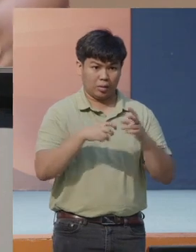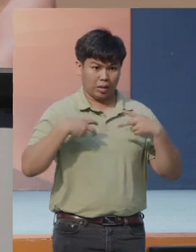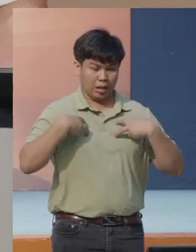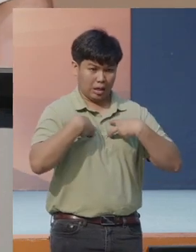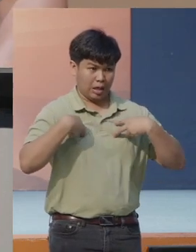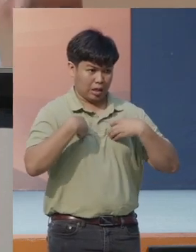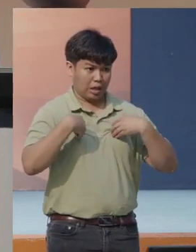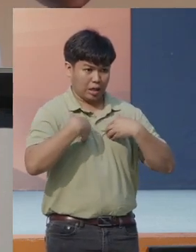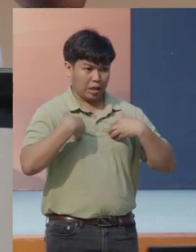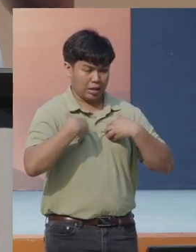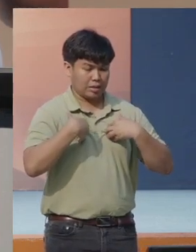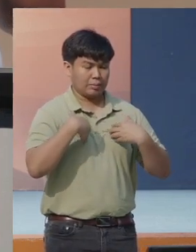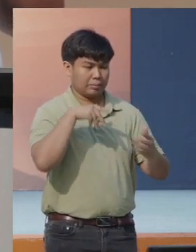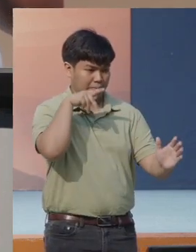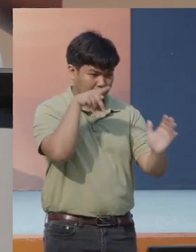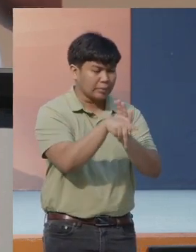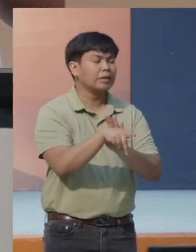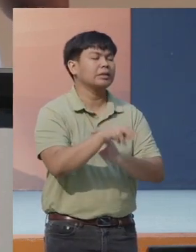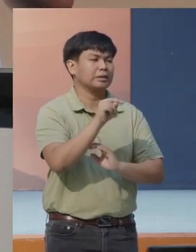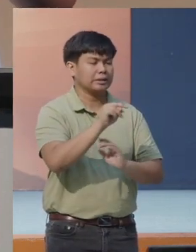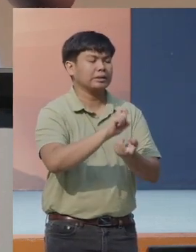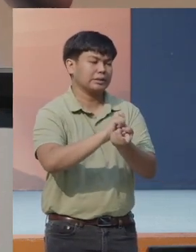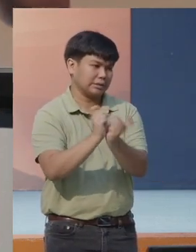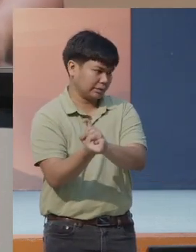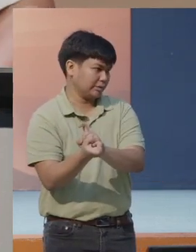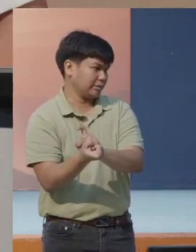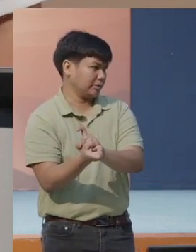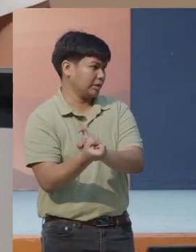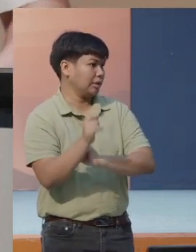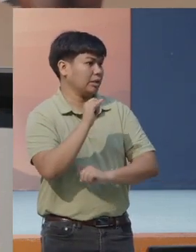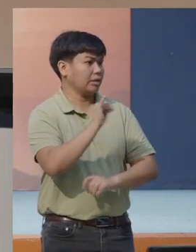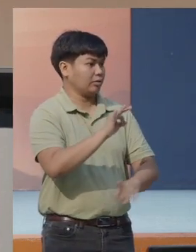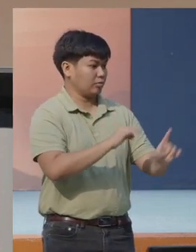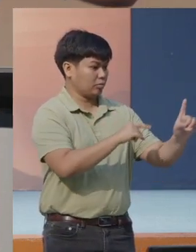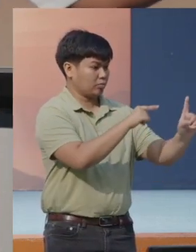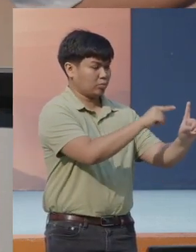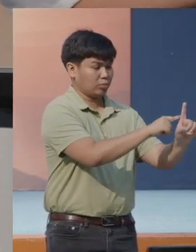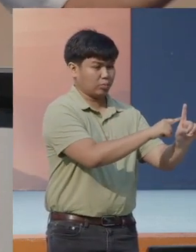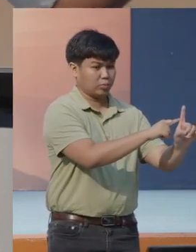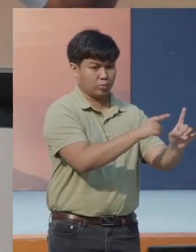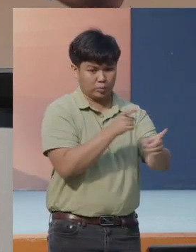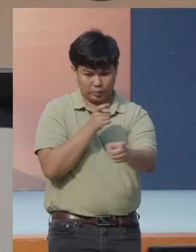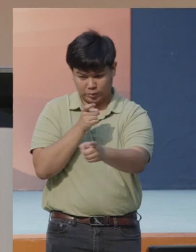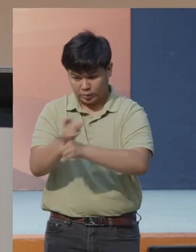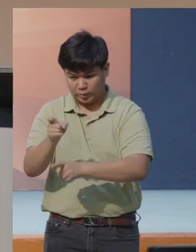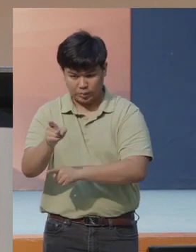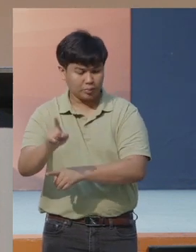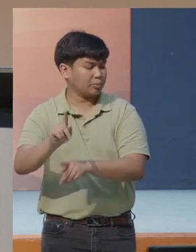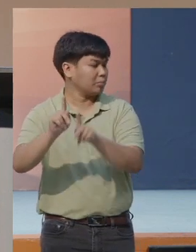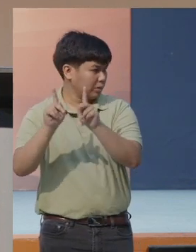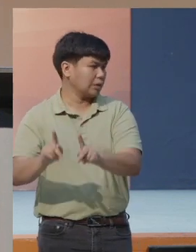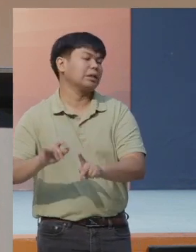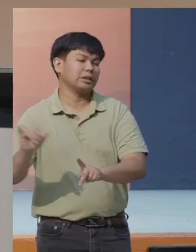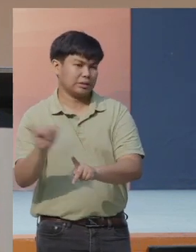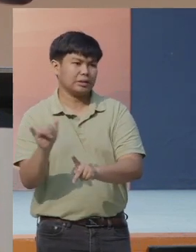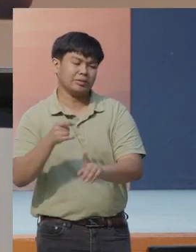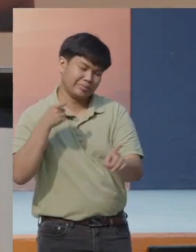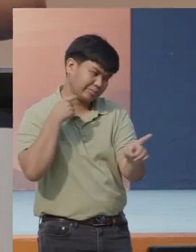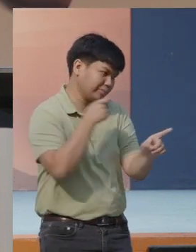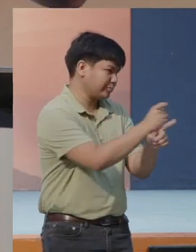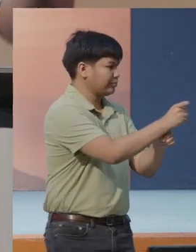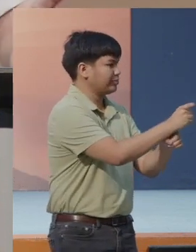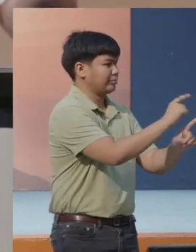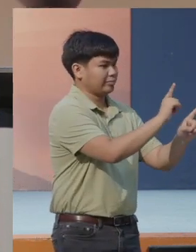for life. If anyone injures his neighbor as he had done, it shall be done to